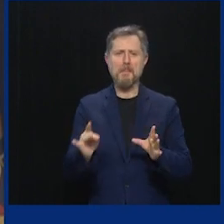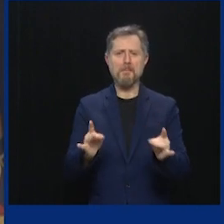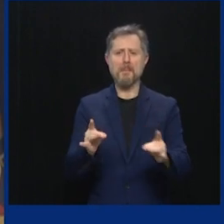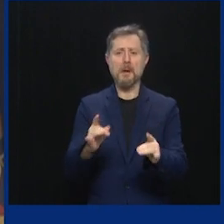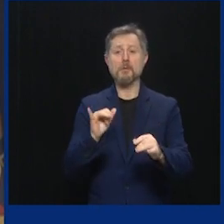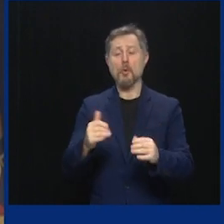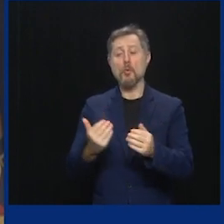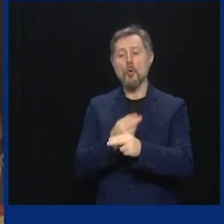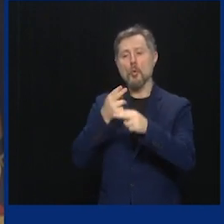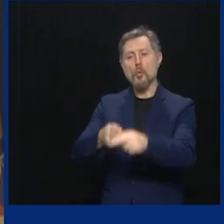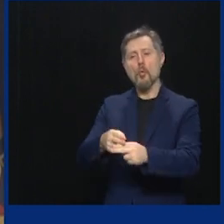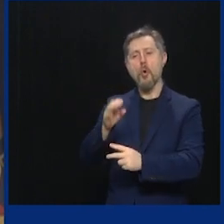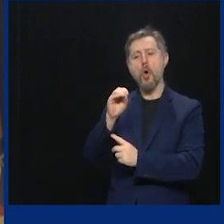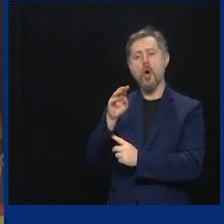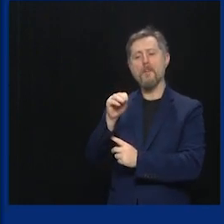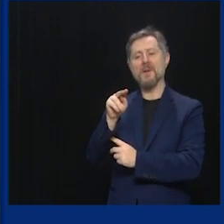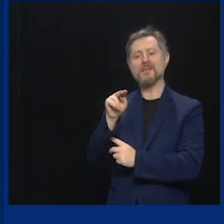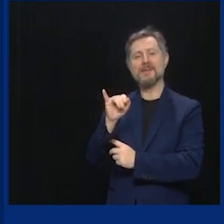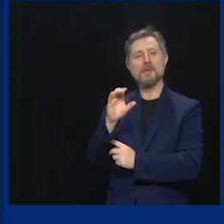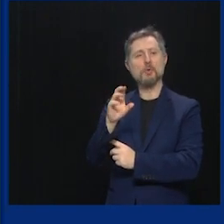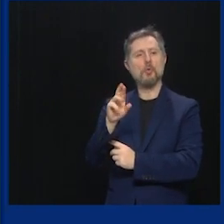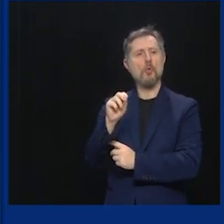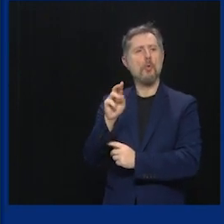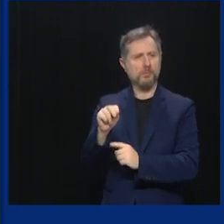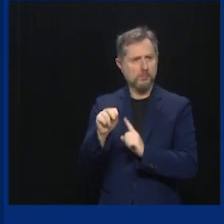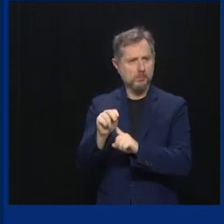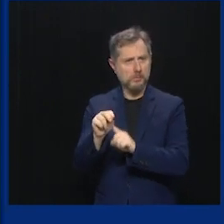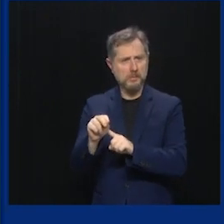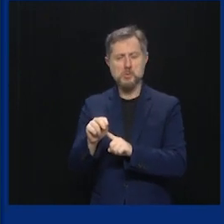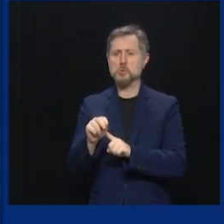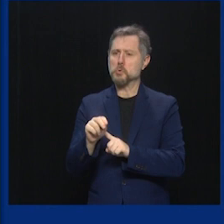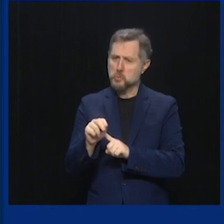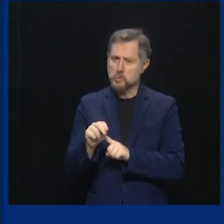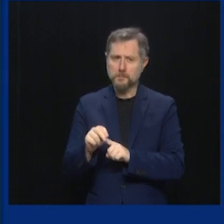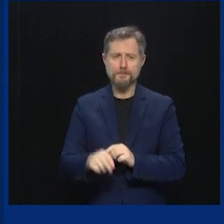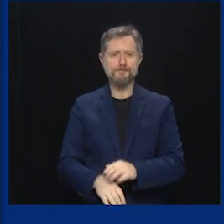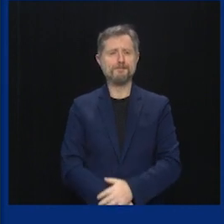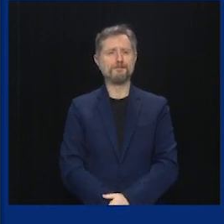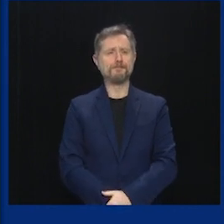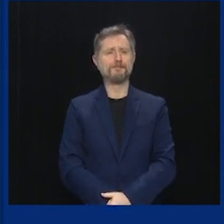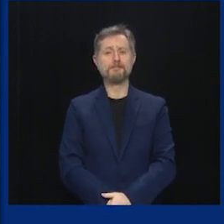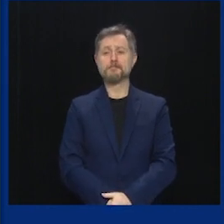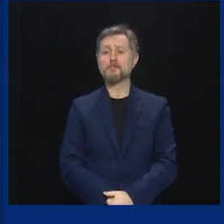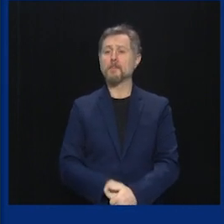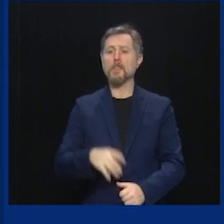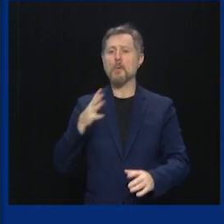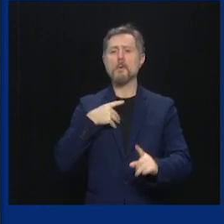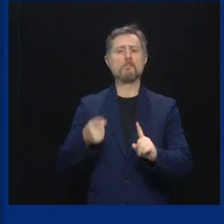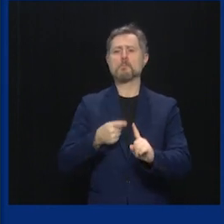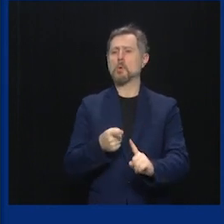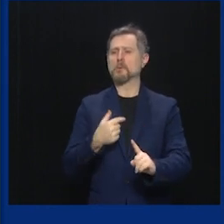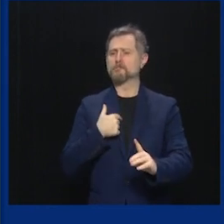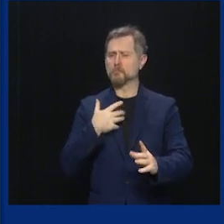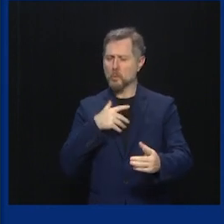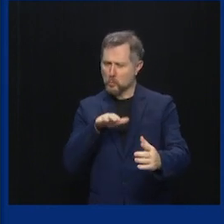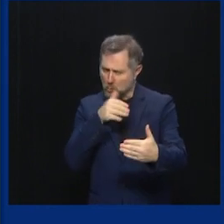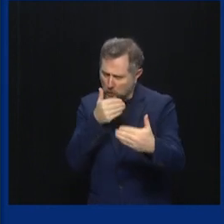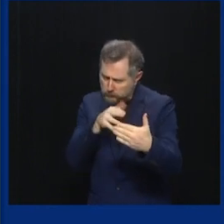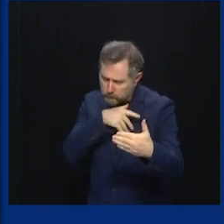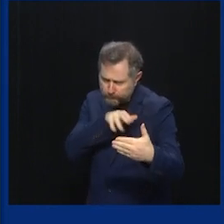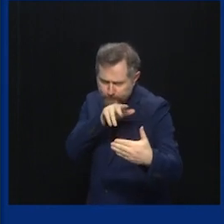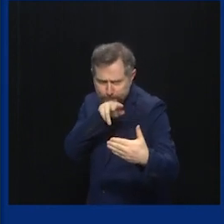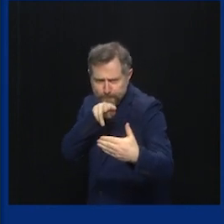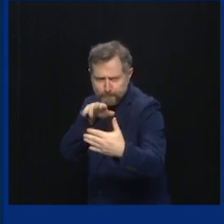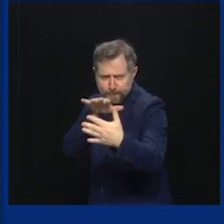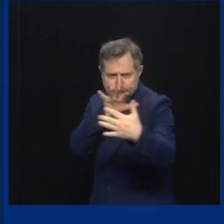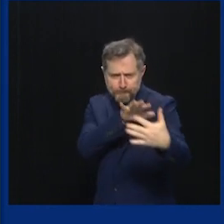wanted to start with that and to let people know, first of all, we're fully monitoring this. We have some ways to defend